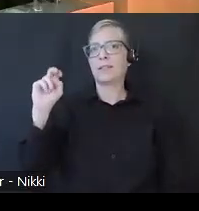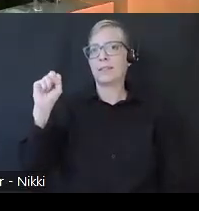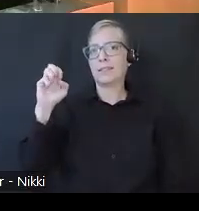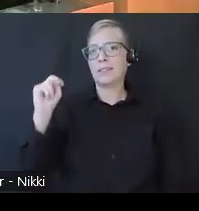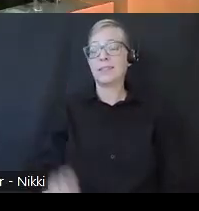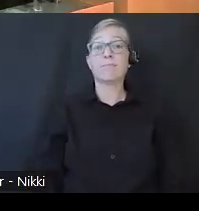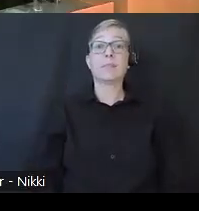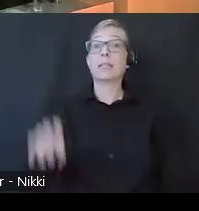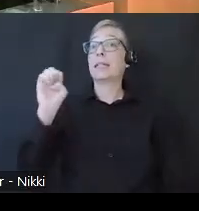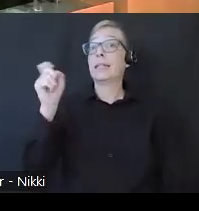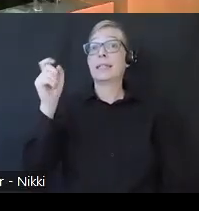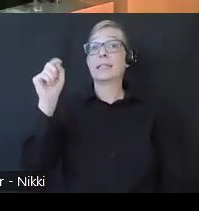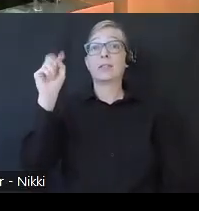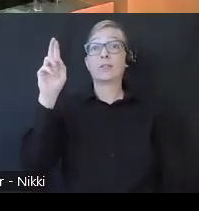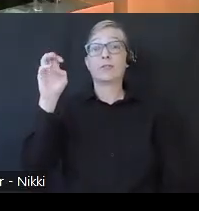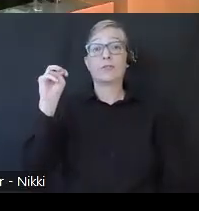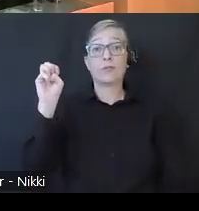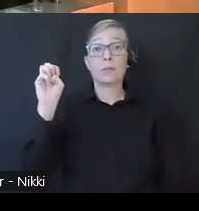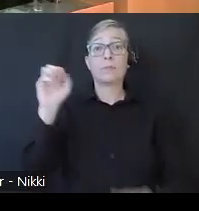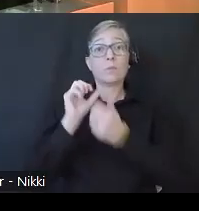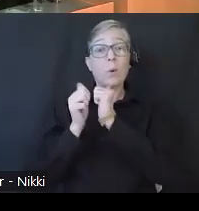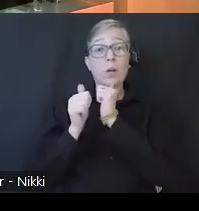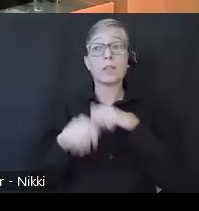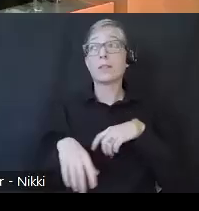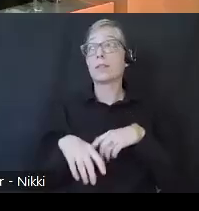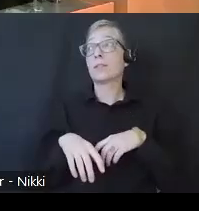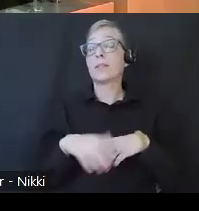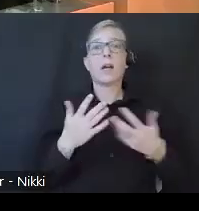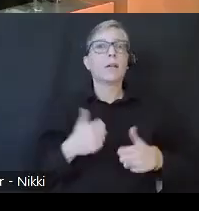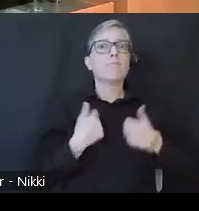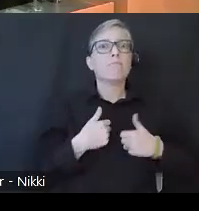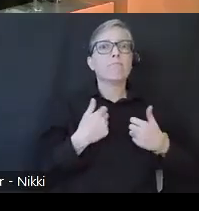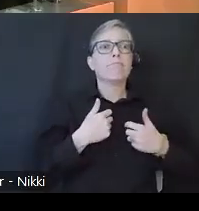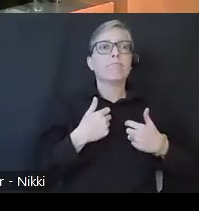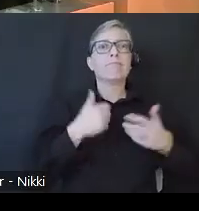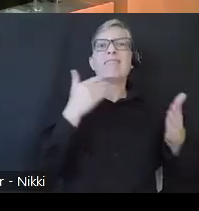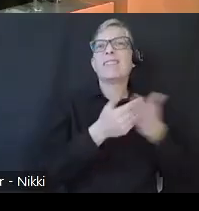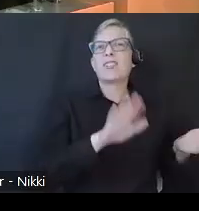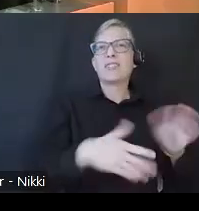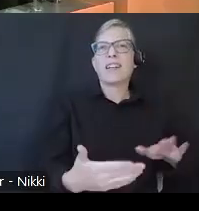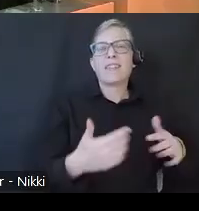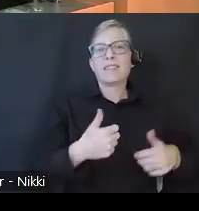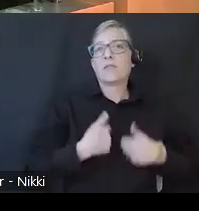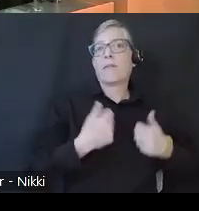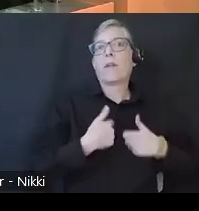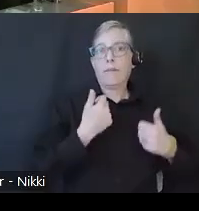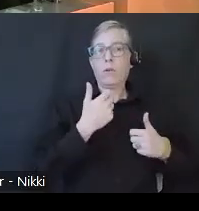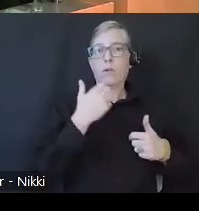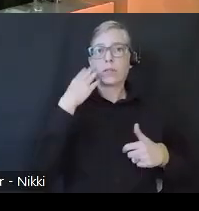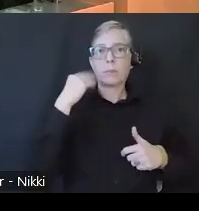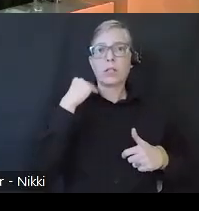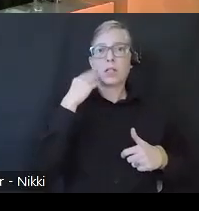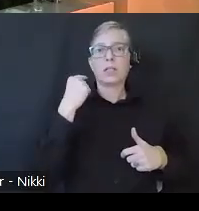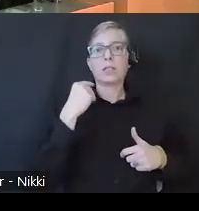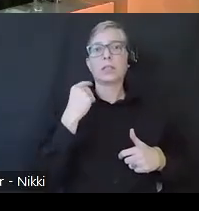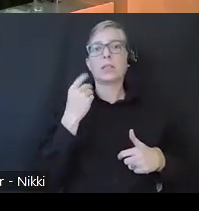sports, survival experiences. People report kind of this almost like sensing something there.